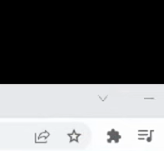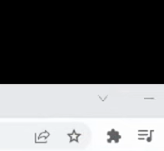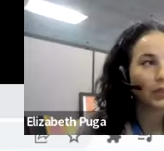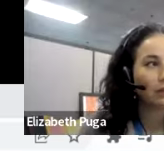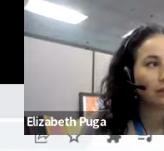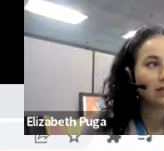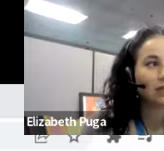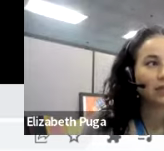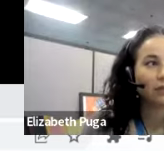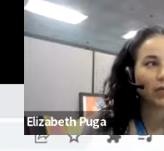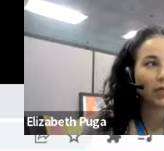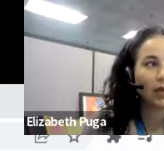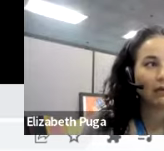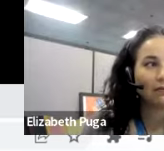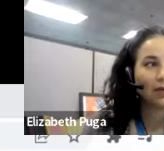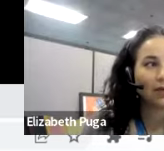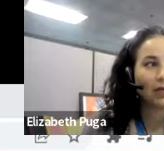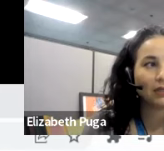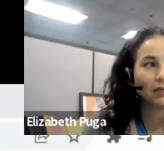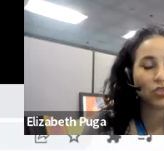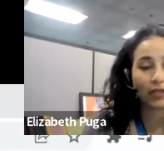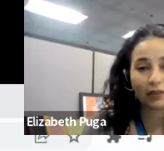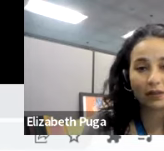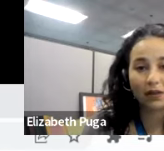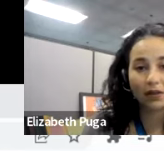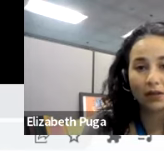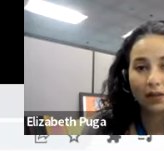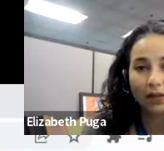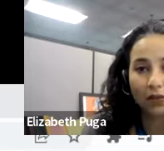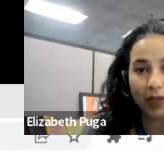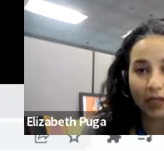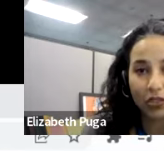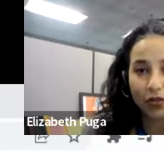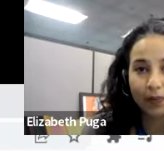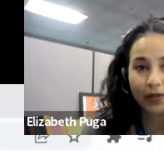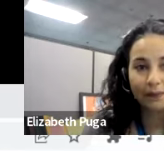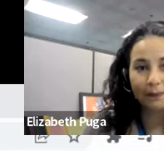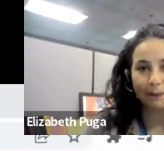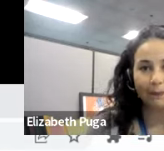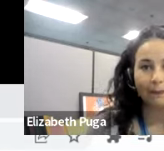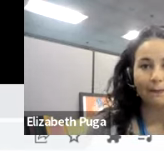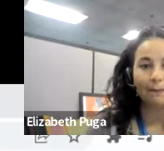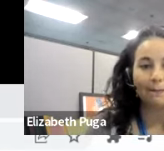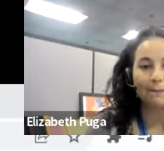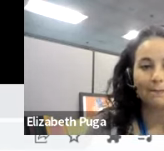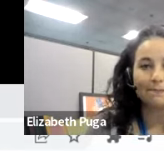Thank you. And lastly, if we can have Jin, our Korean interpreter.